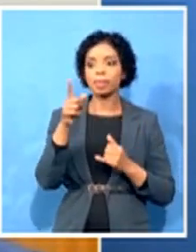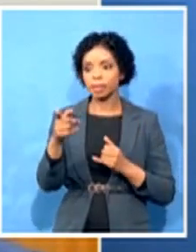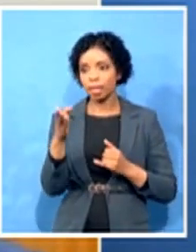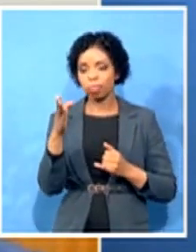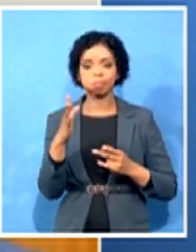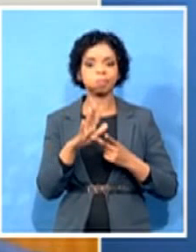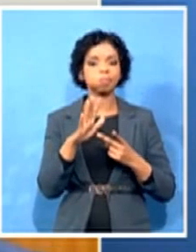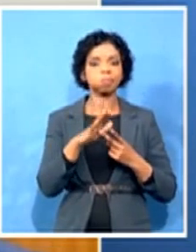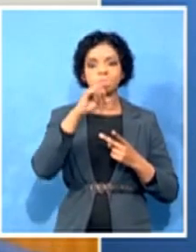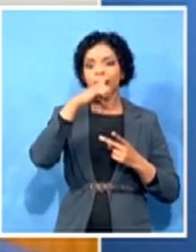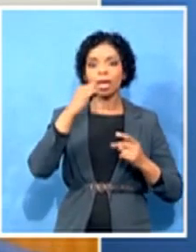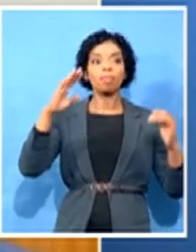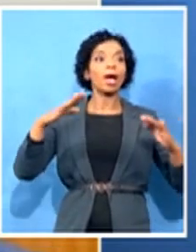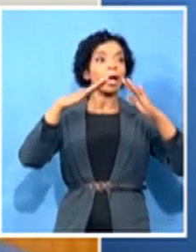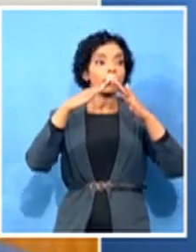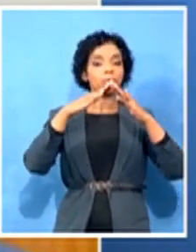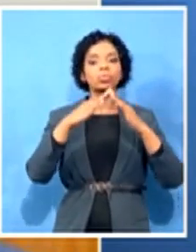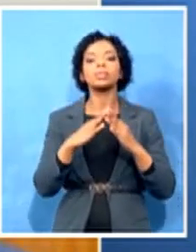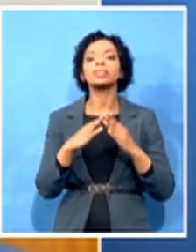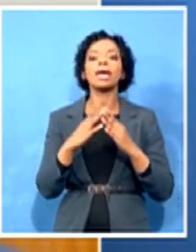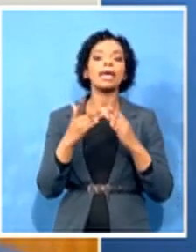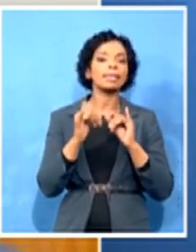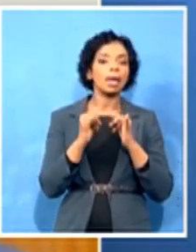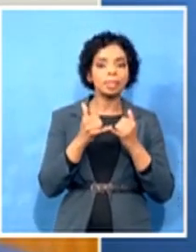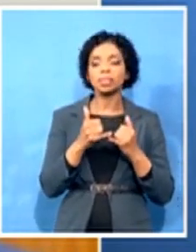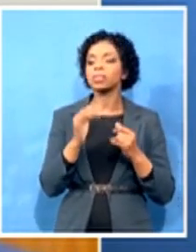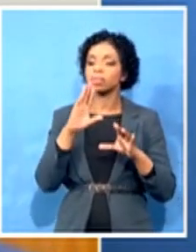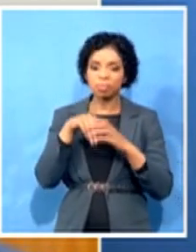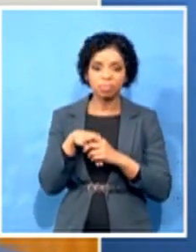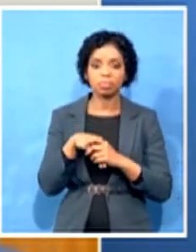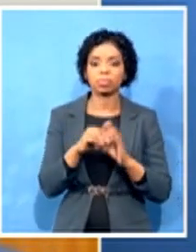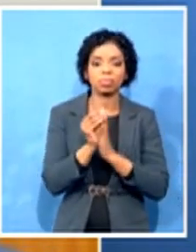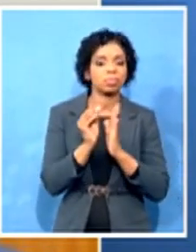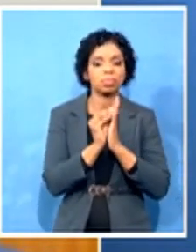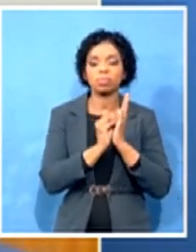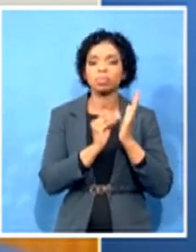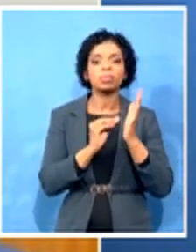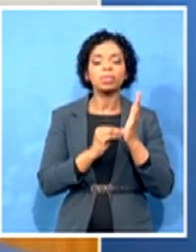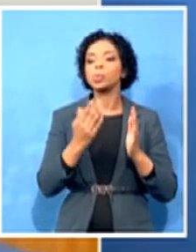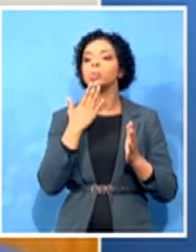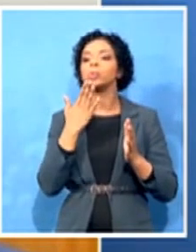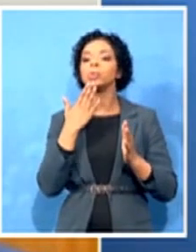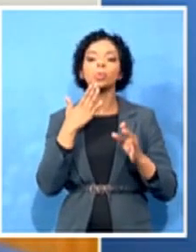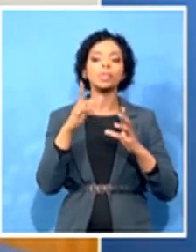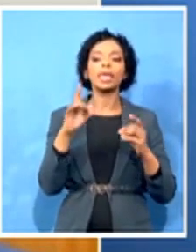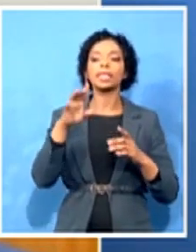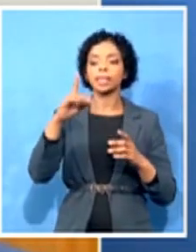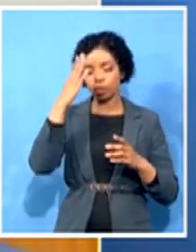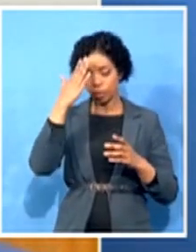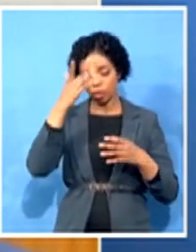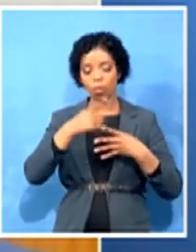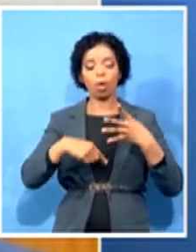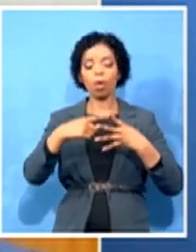now easy for people to put one and one together and say, who's the directors of that company? Oh, there are 4 directors, so these 4 are the other 4. So it became an open